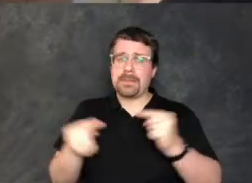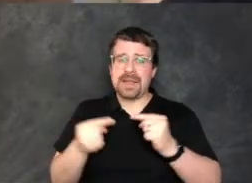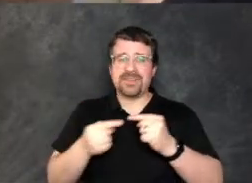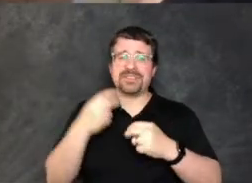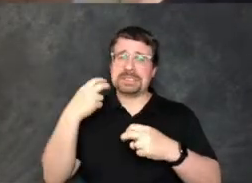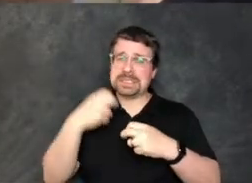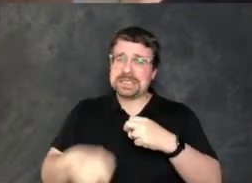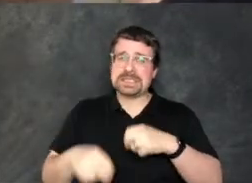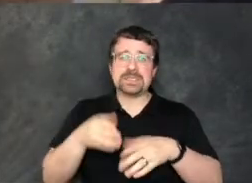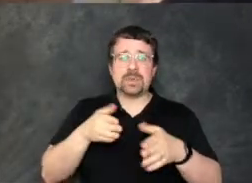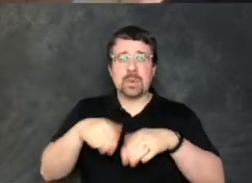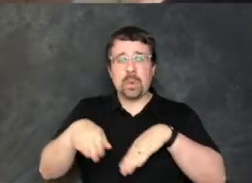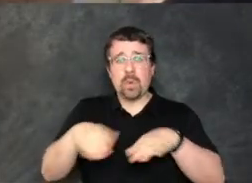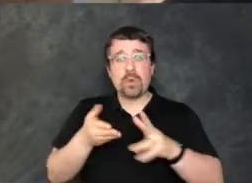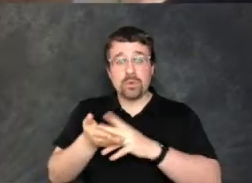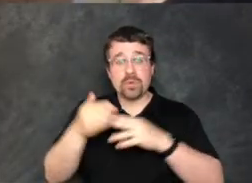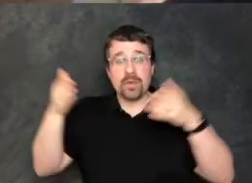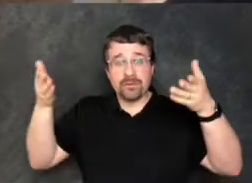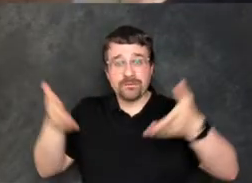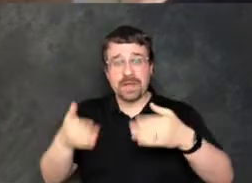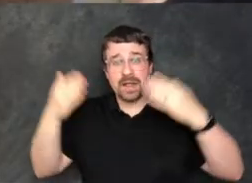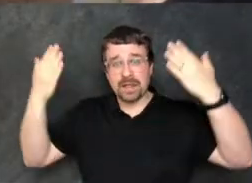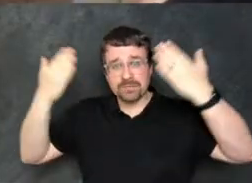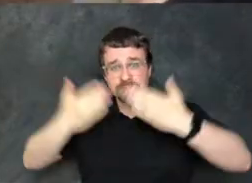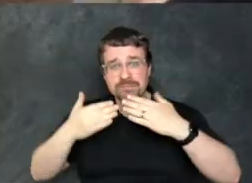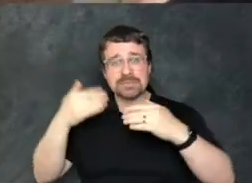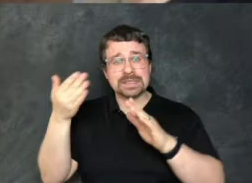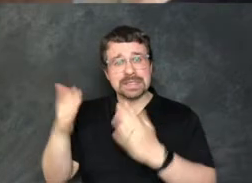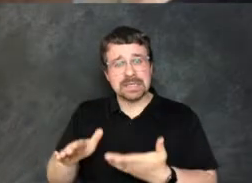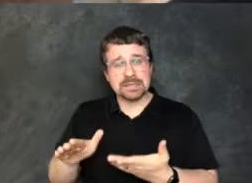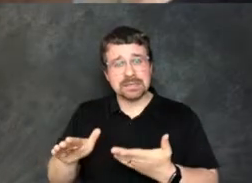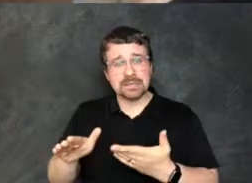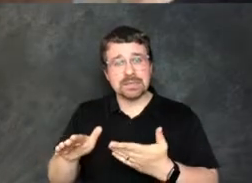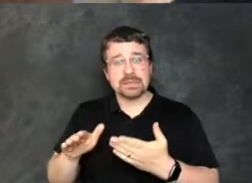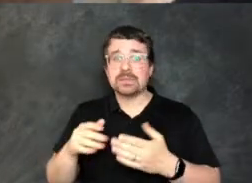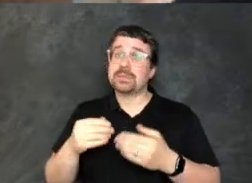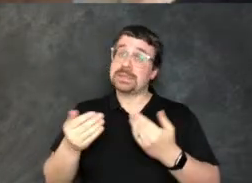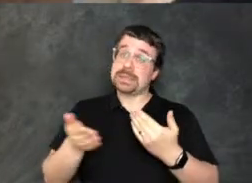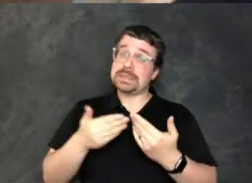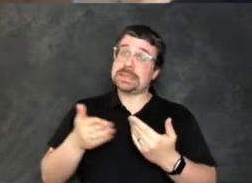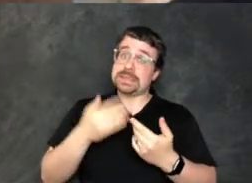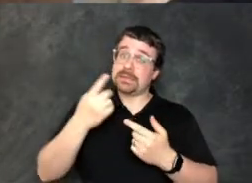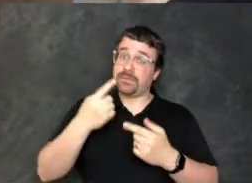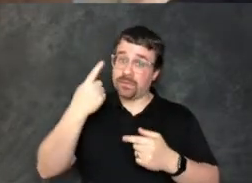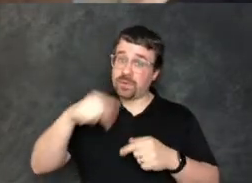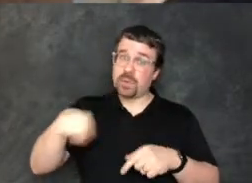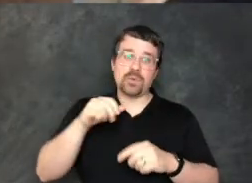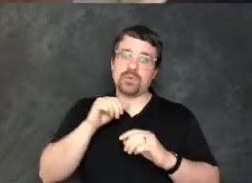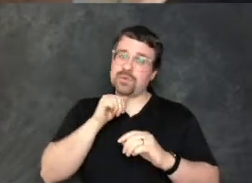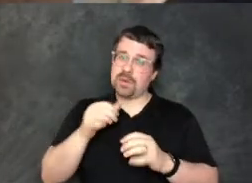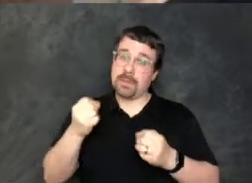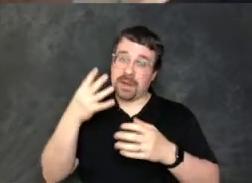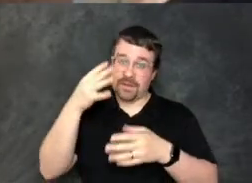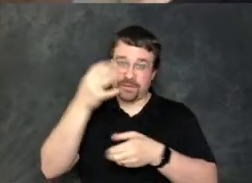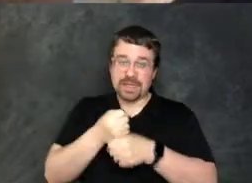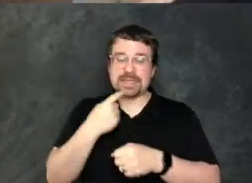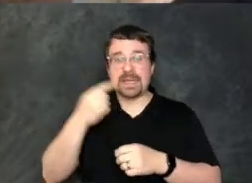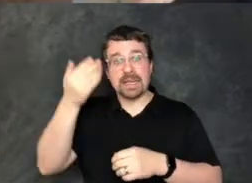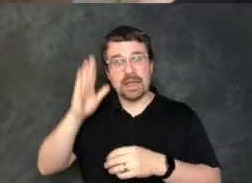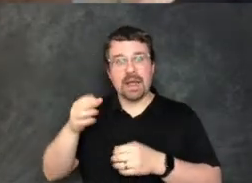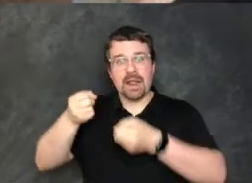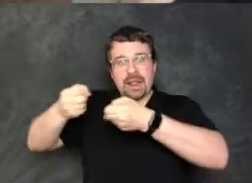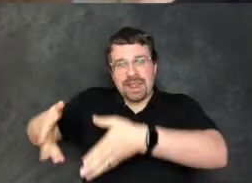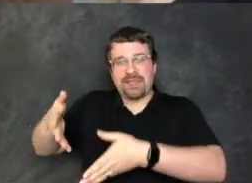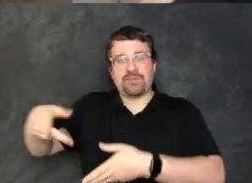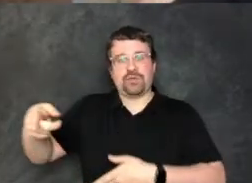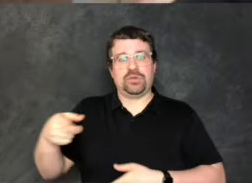very long, painful, and difficult walk through the valley of the shadow of death. And it would be easy for those of little faith